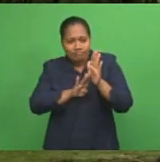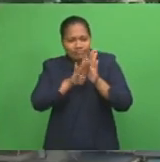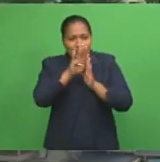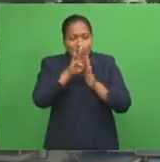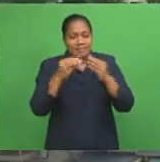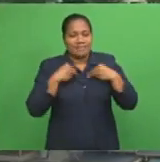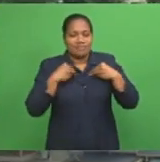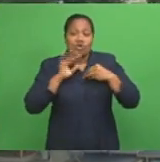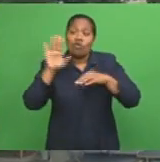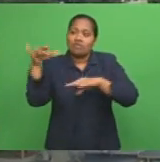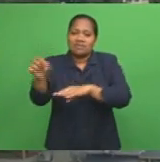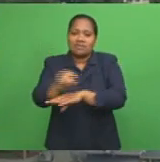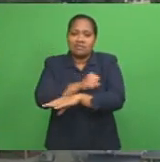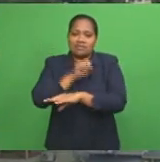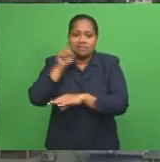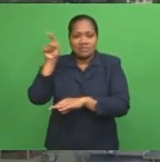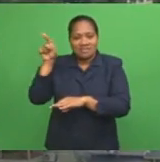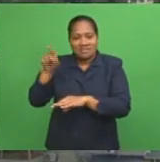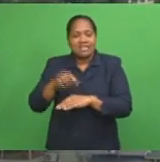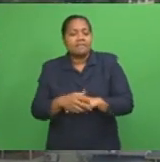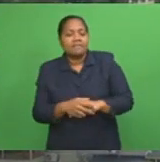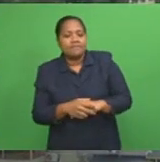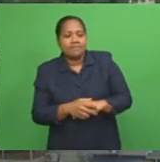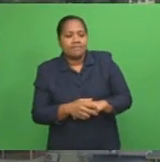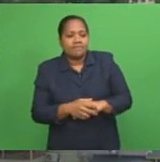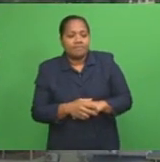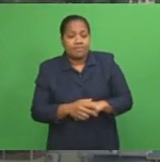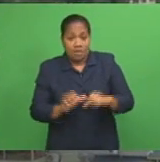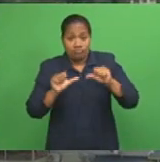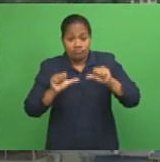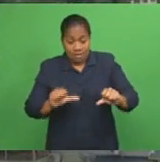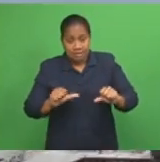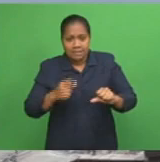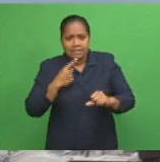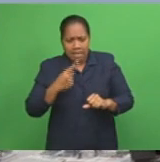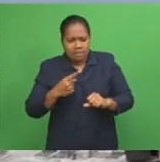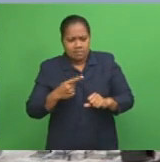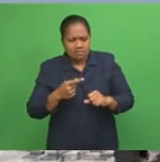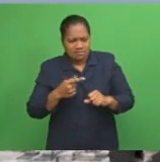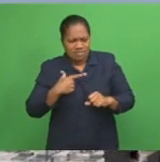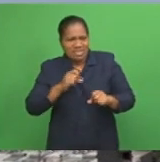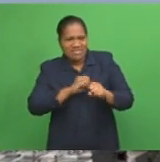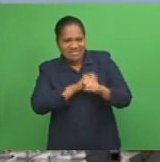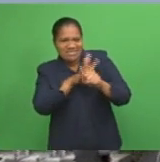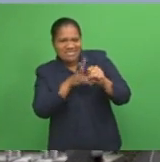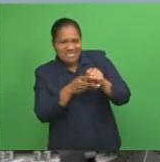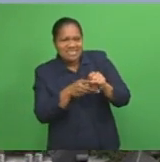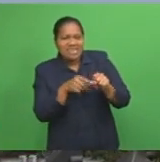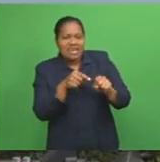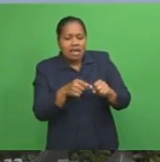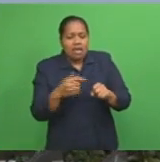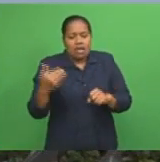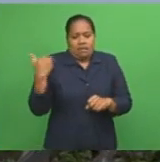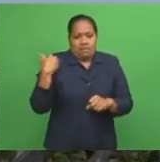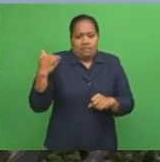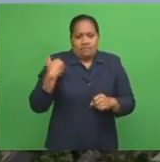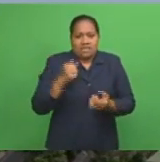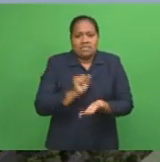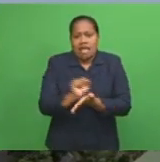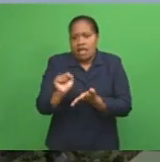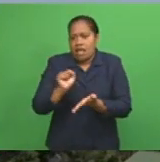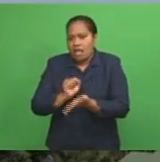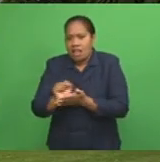investors. Association President Anand Gaunduru says the effects of the pandemic has affected the sales of rental and